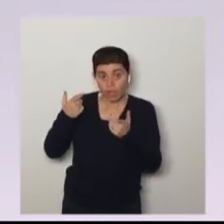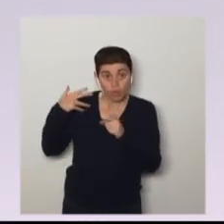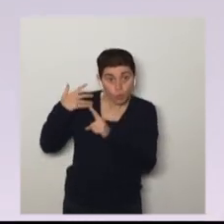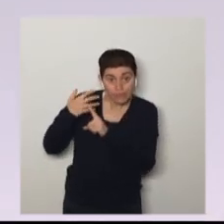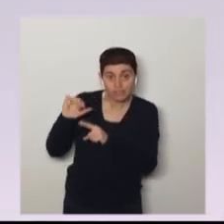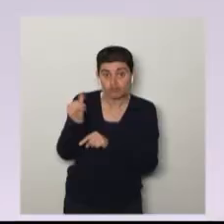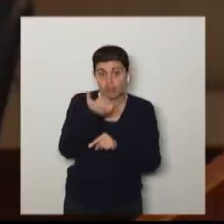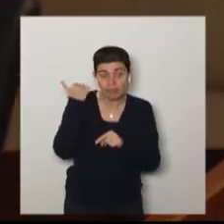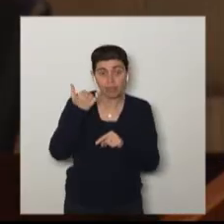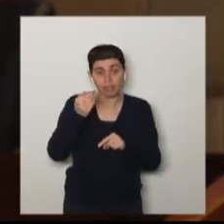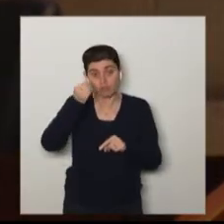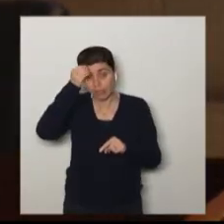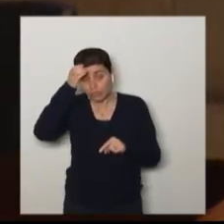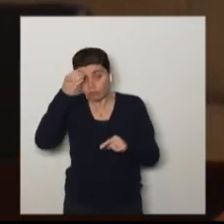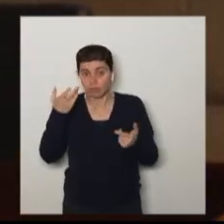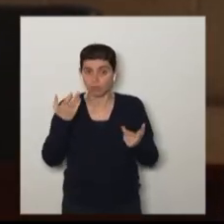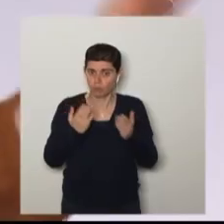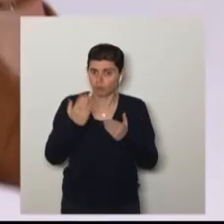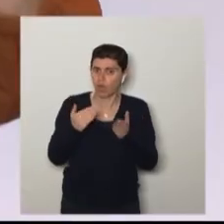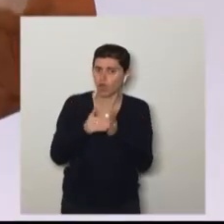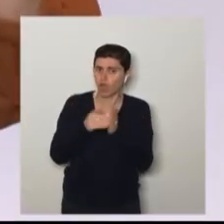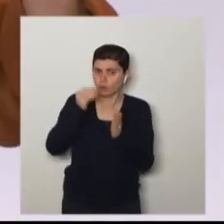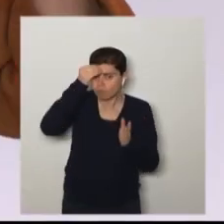also going to talk about that.